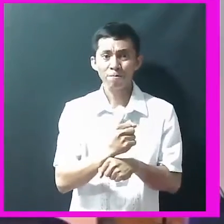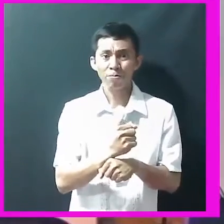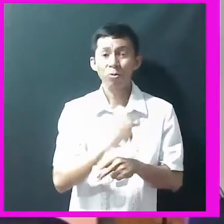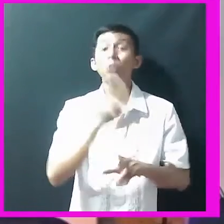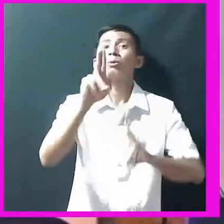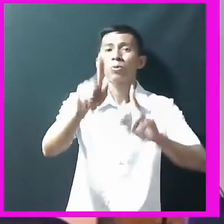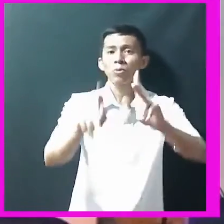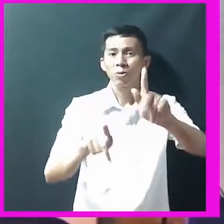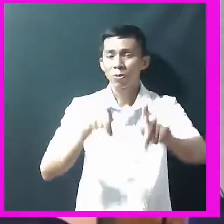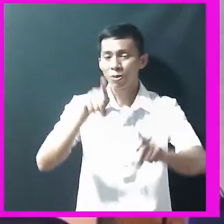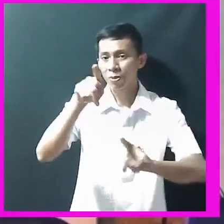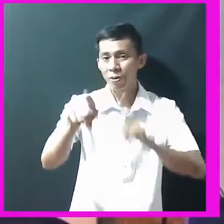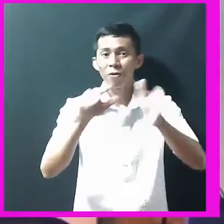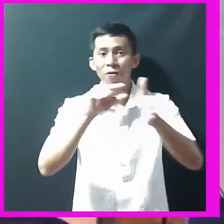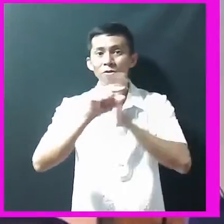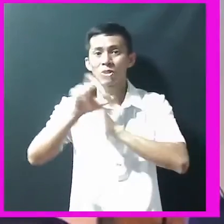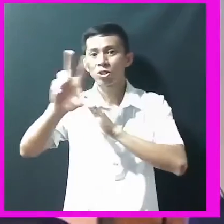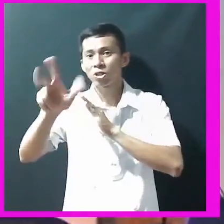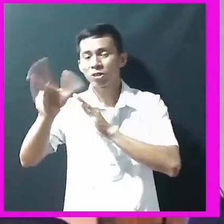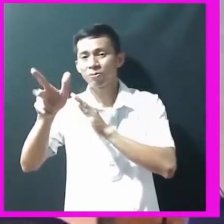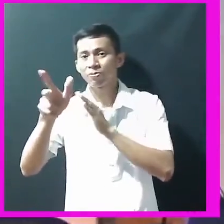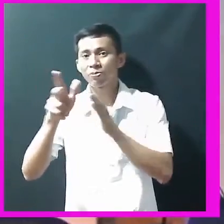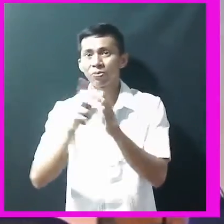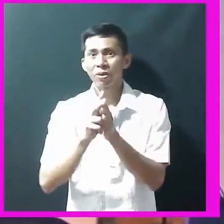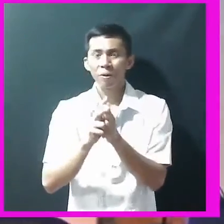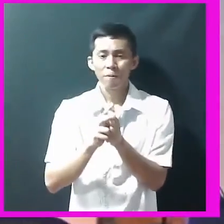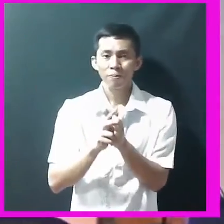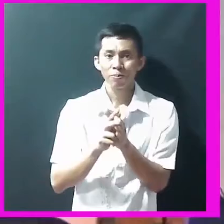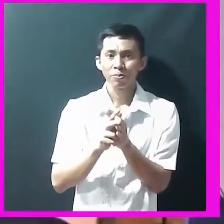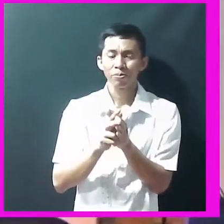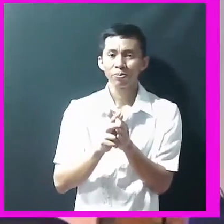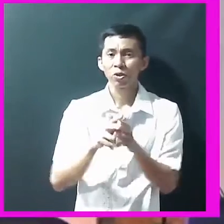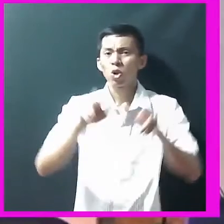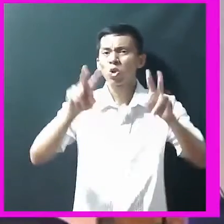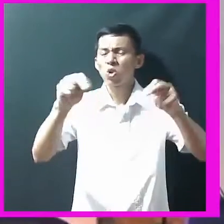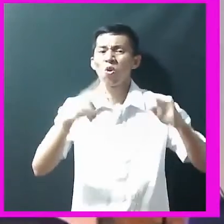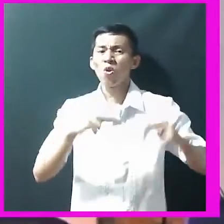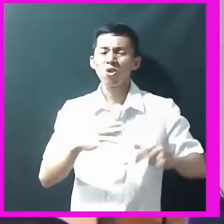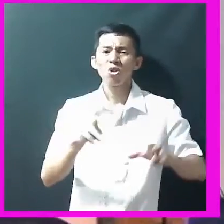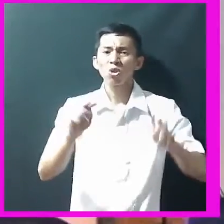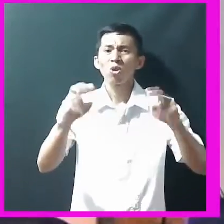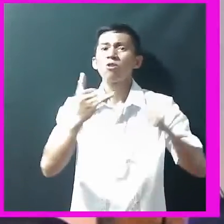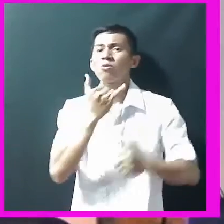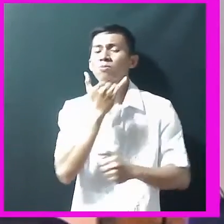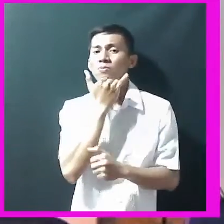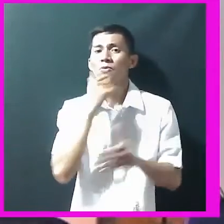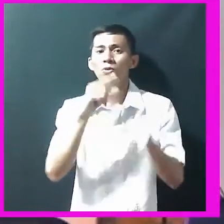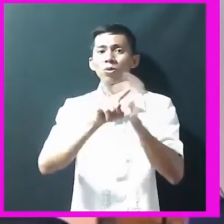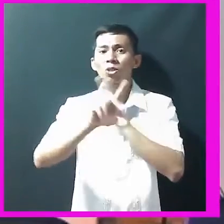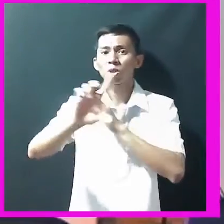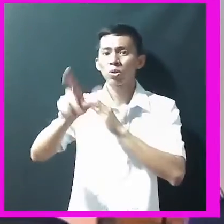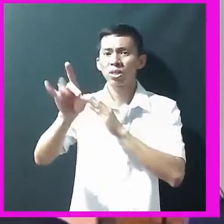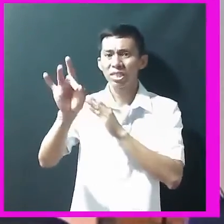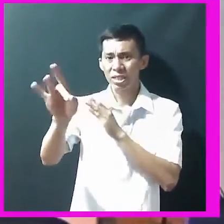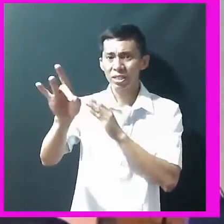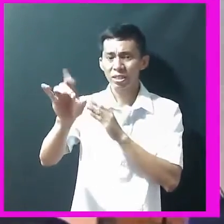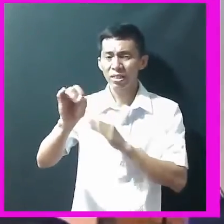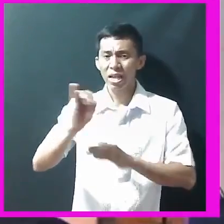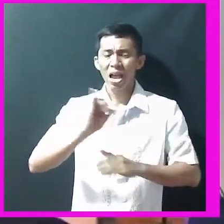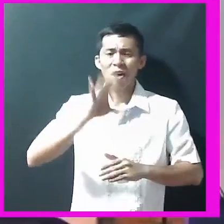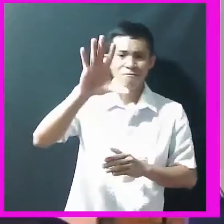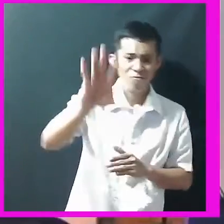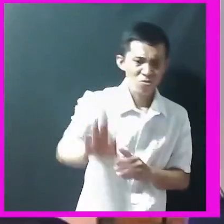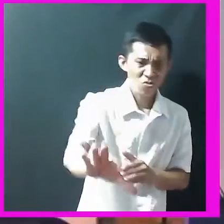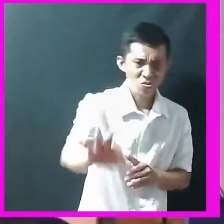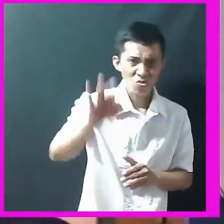the people, in verse number 30. The verdict, no fault. Verse number 38, Pilate said, I